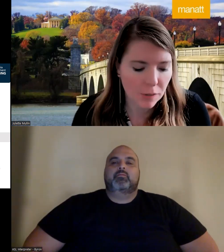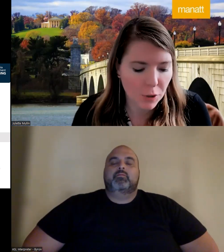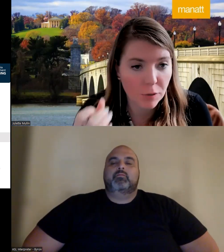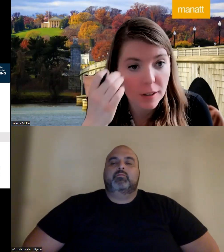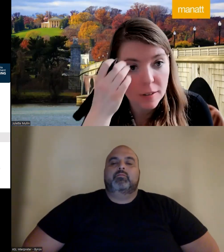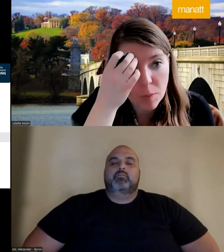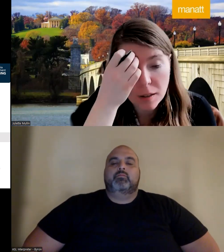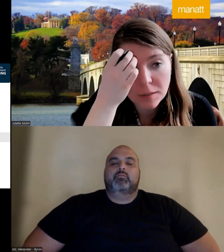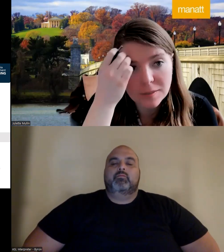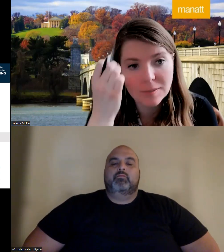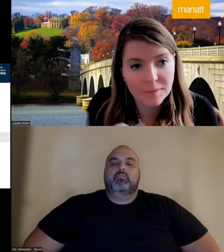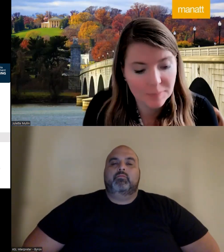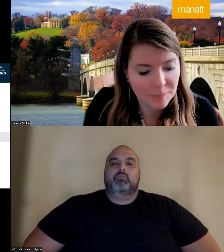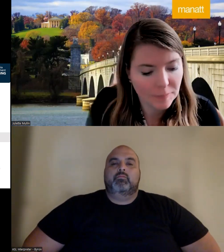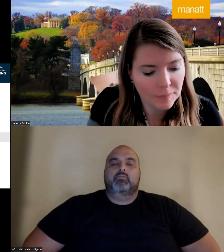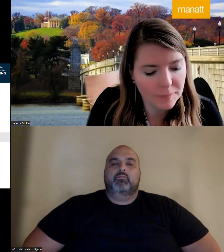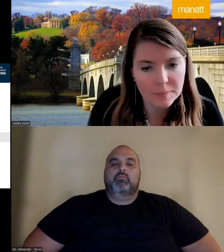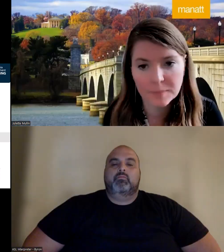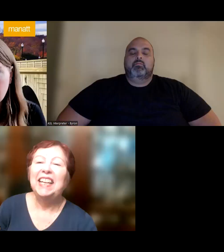Melody, I see you have your hand raised as well.